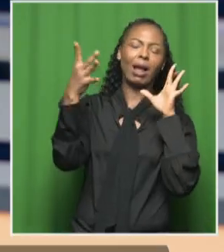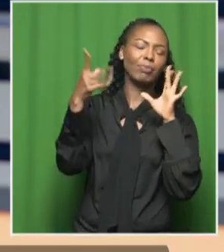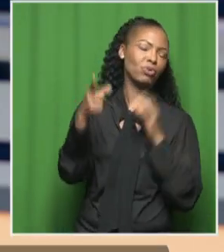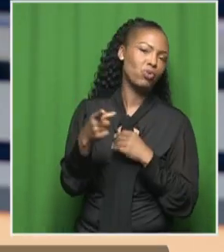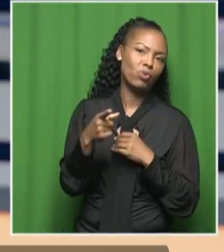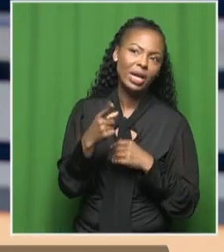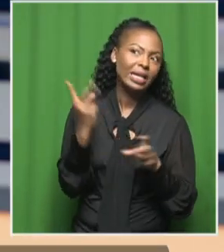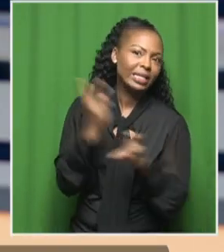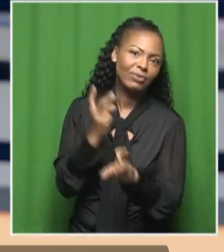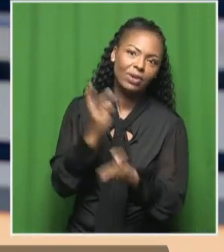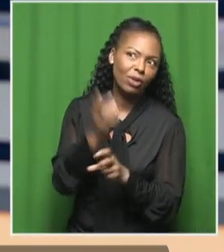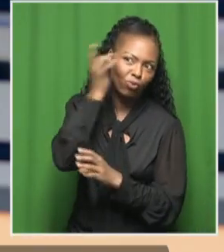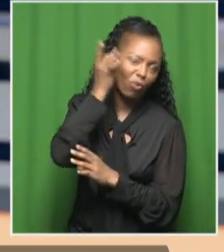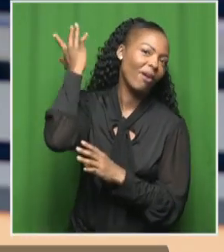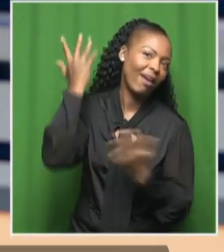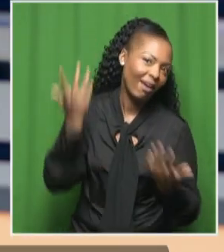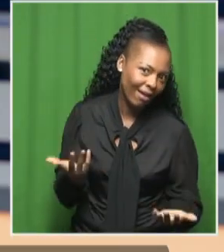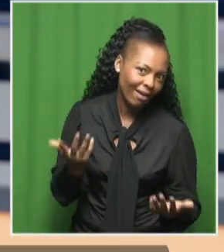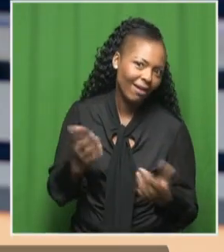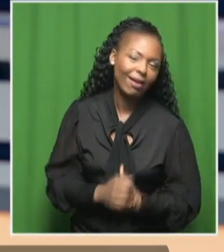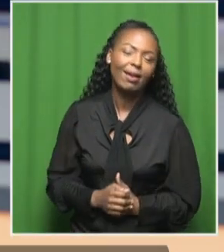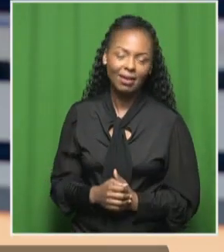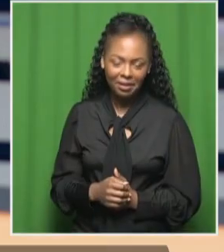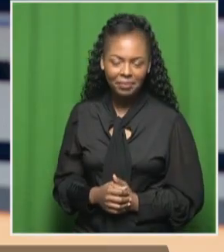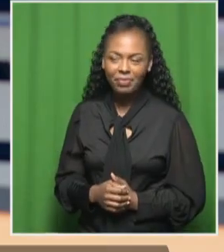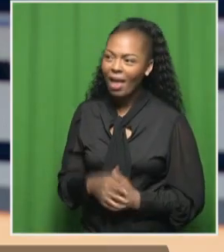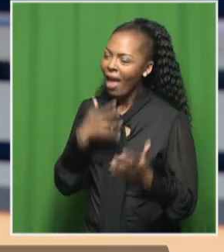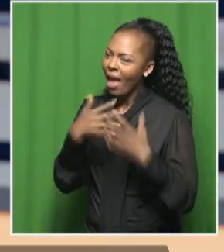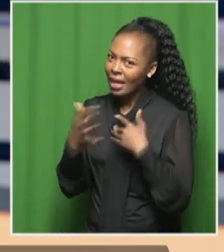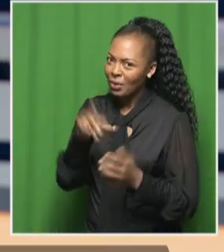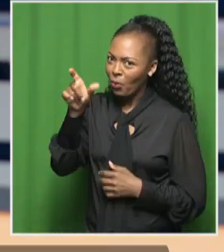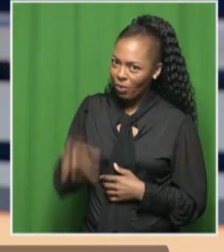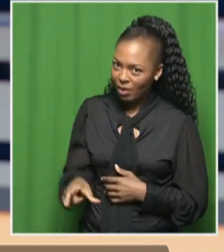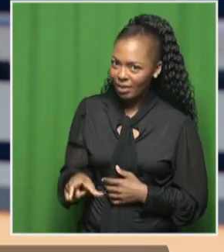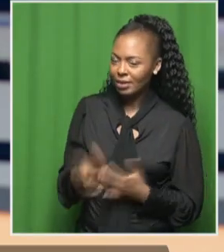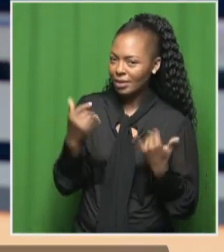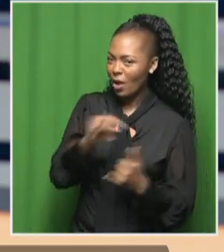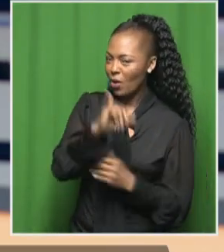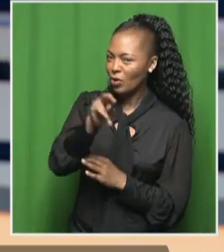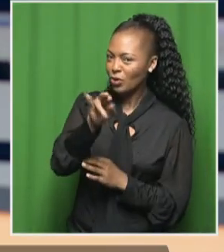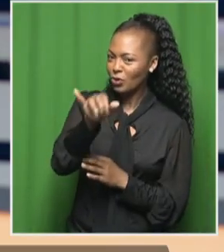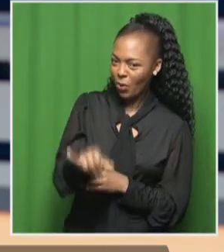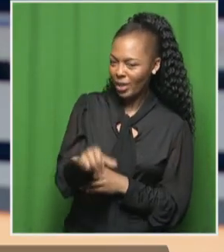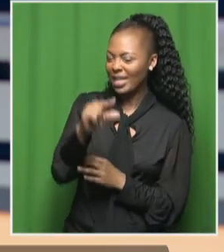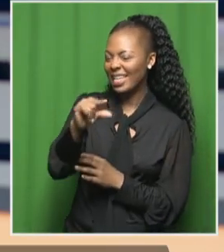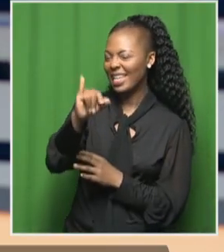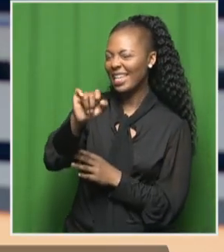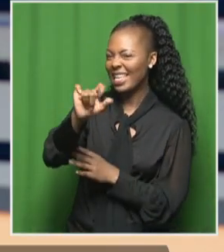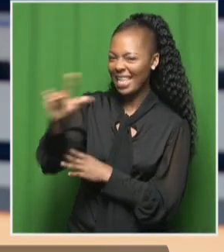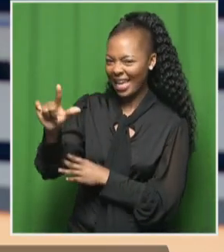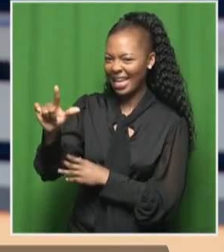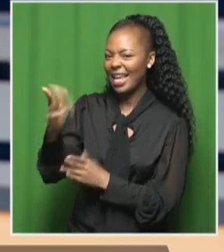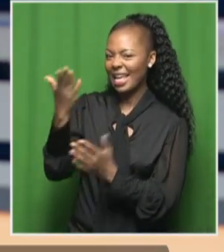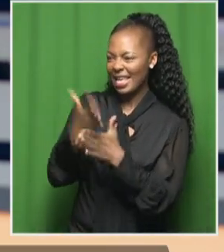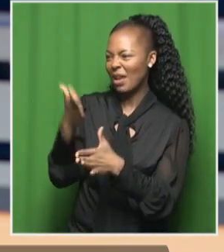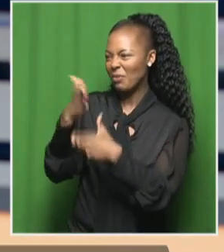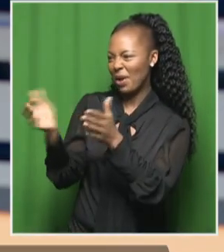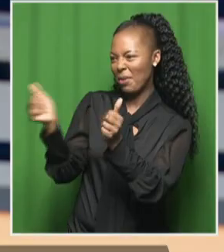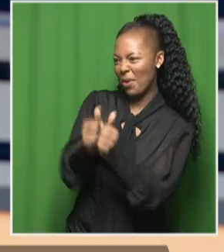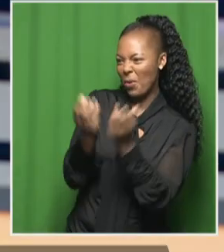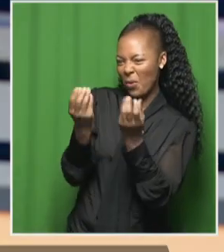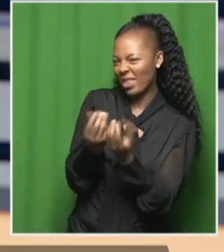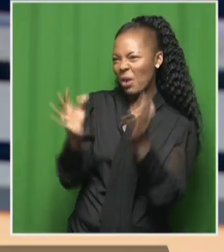that. But is there anyone in the world that Johnny Gill would love to collaborate with right